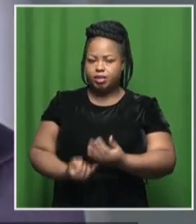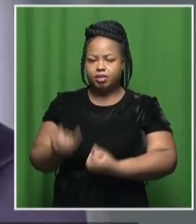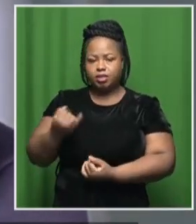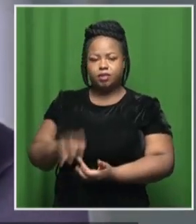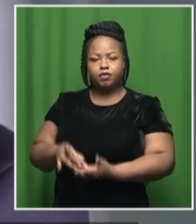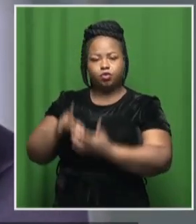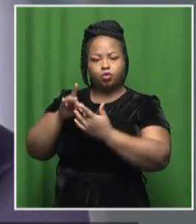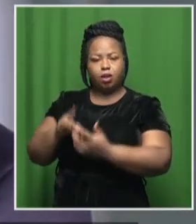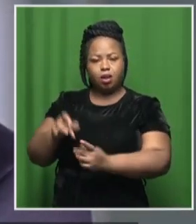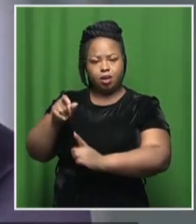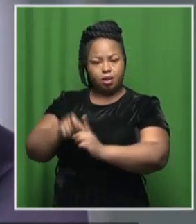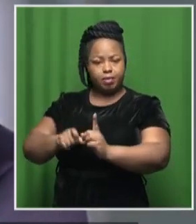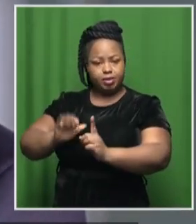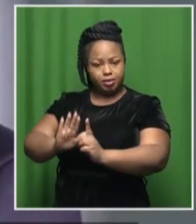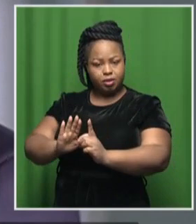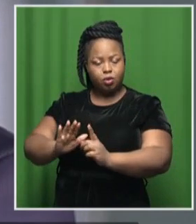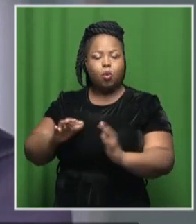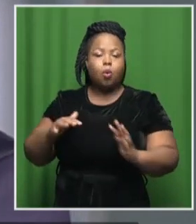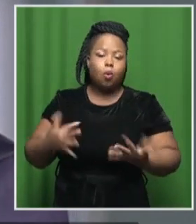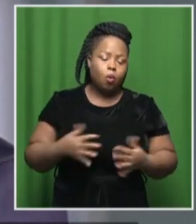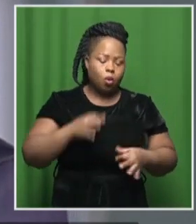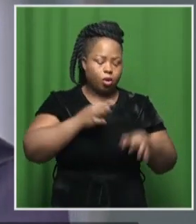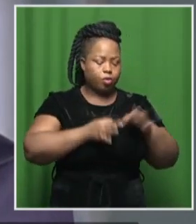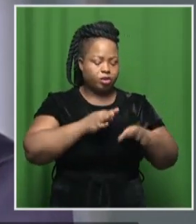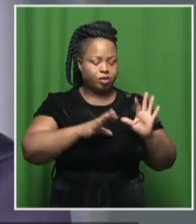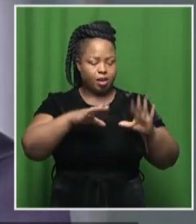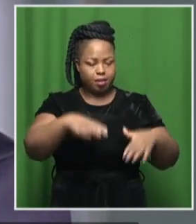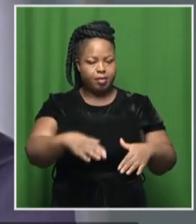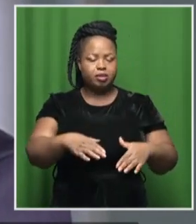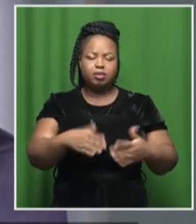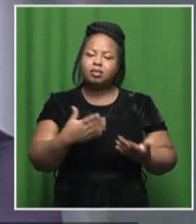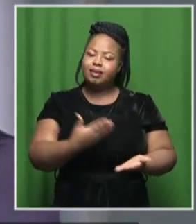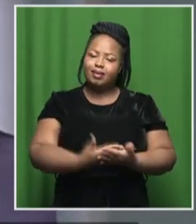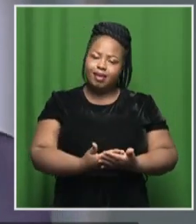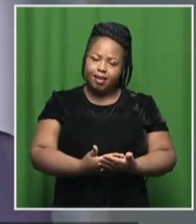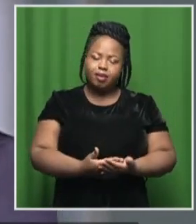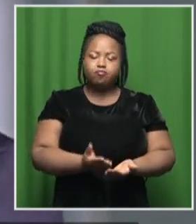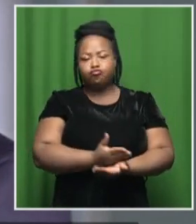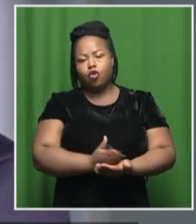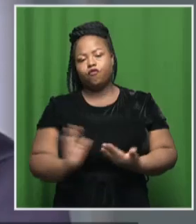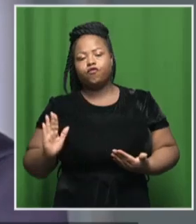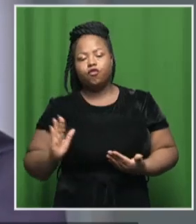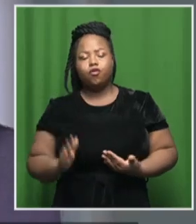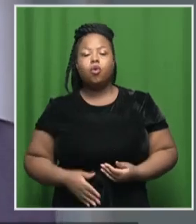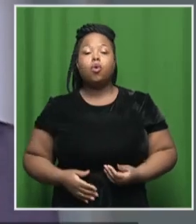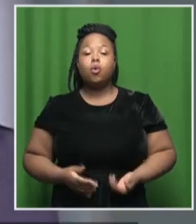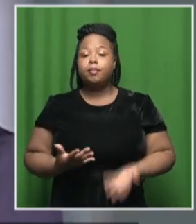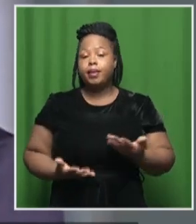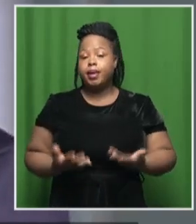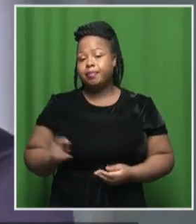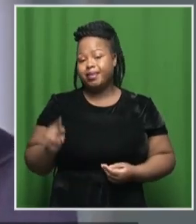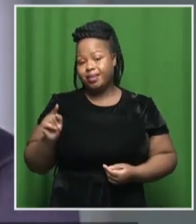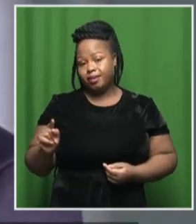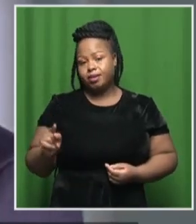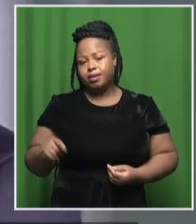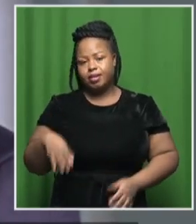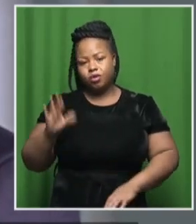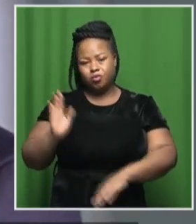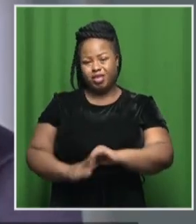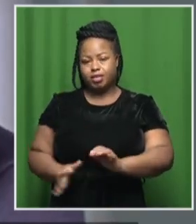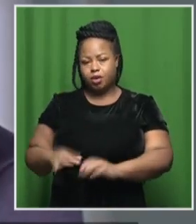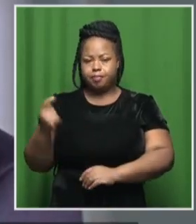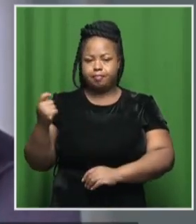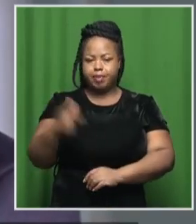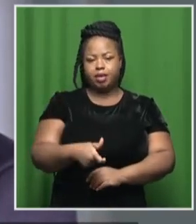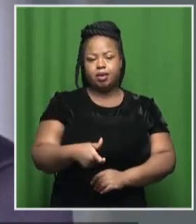may even be removed. The party may be fined, and a candidate may be fined. And so it is serious to